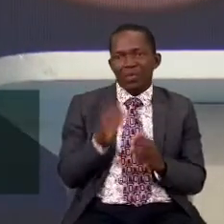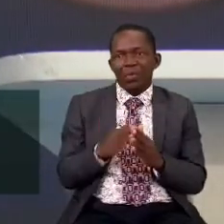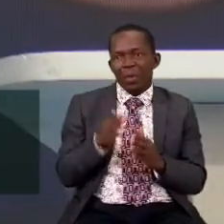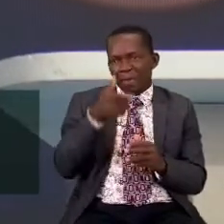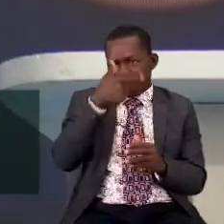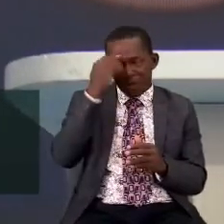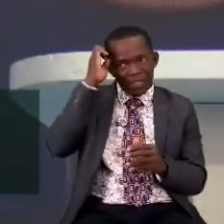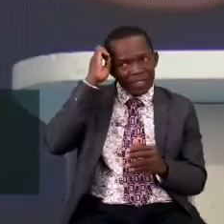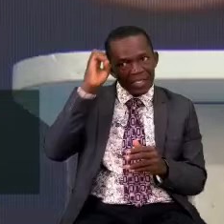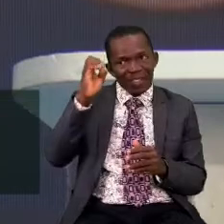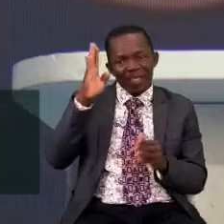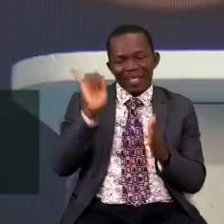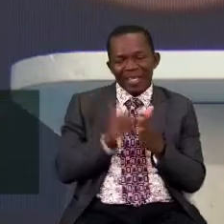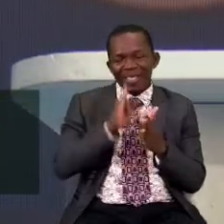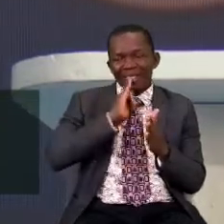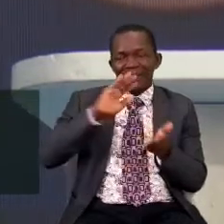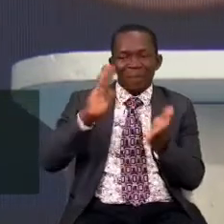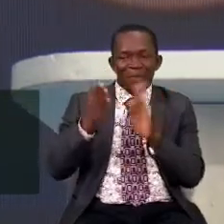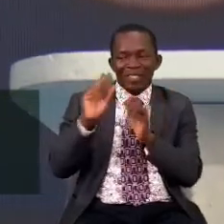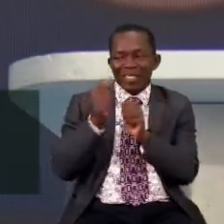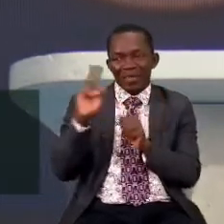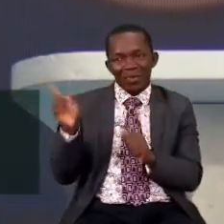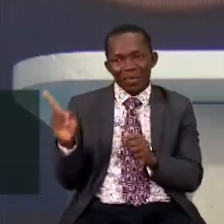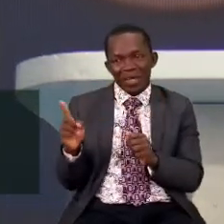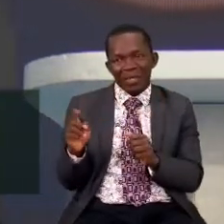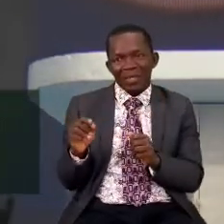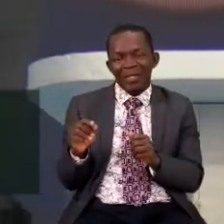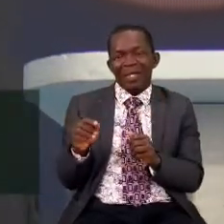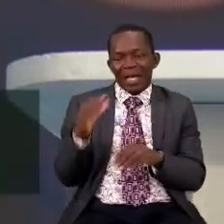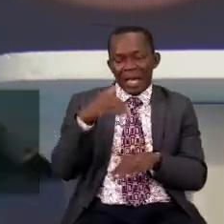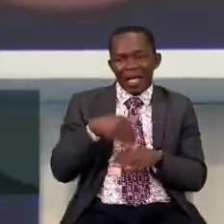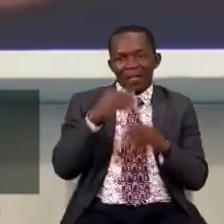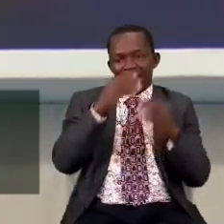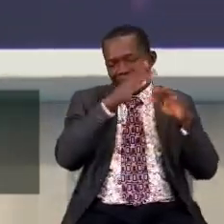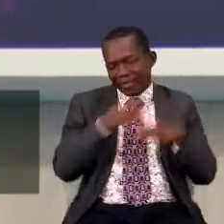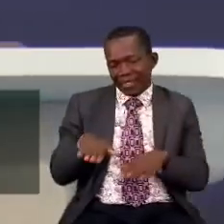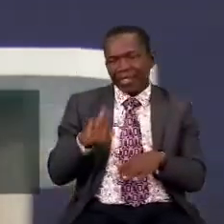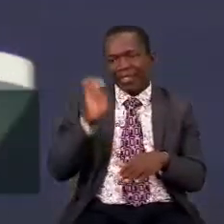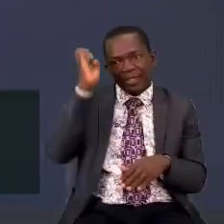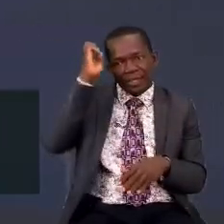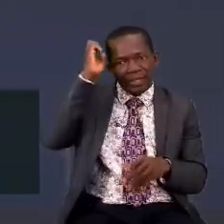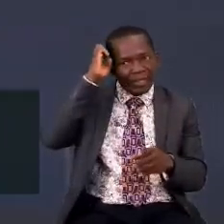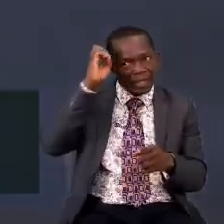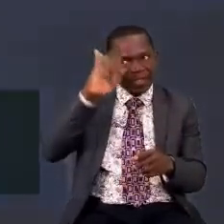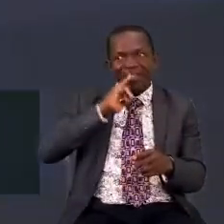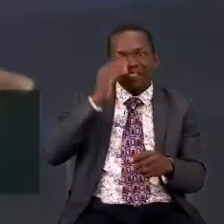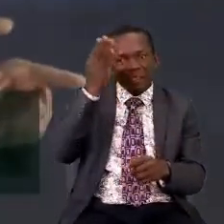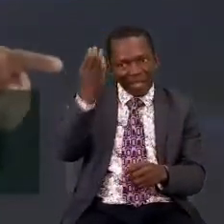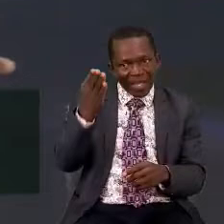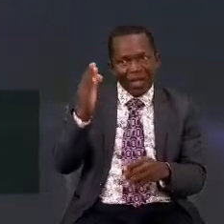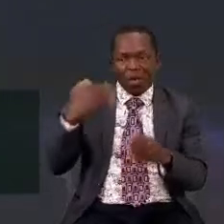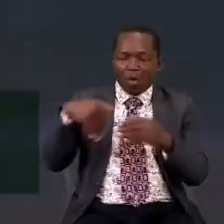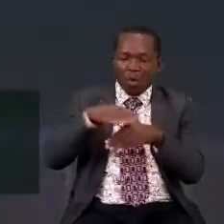the sea is present there, in the wilderness is present there, when you confront the Canaanites